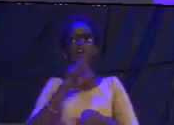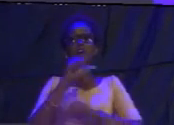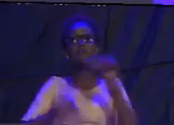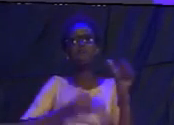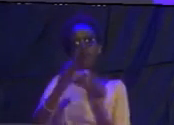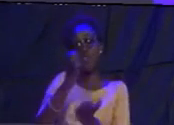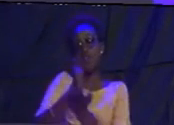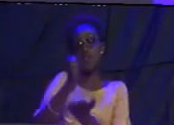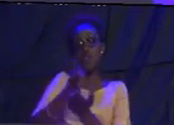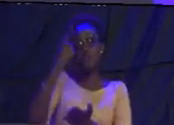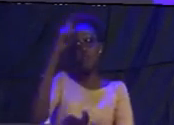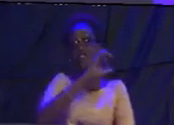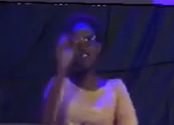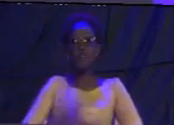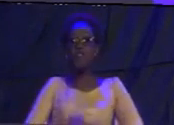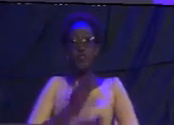birth.